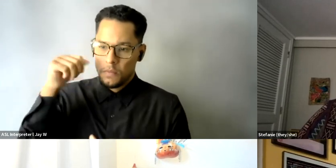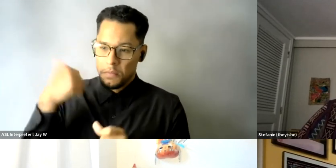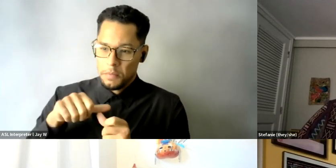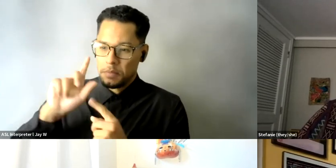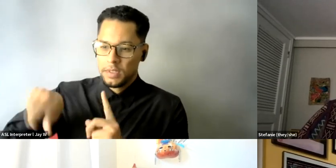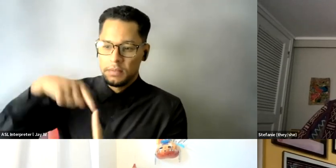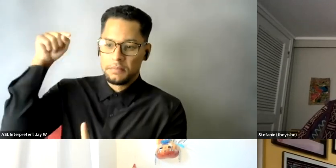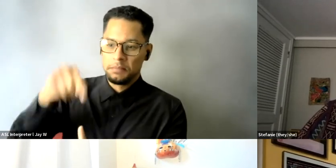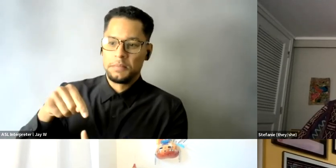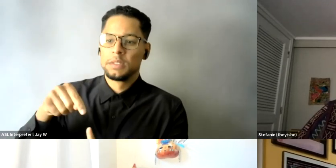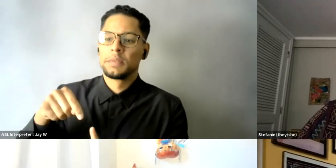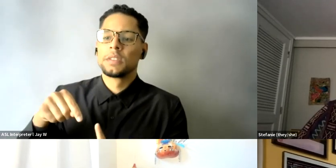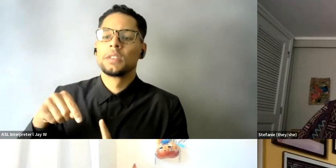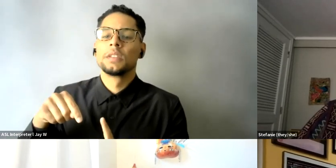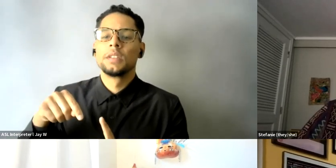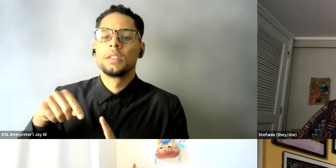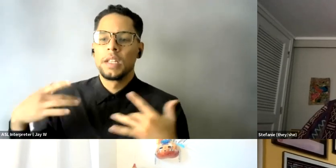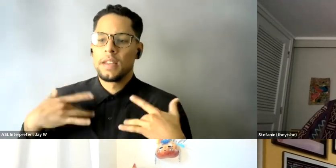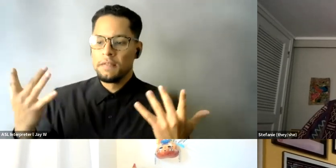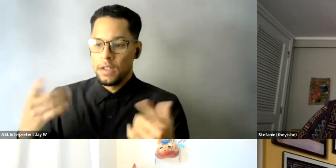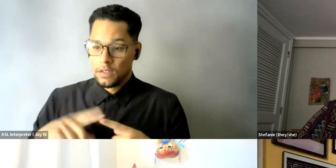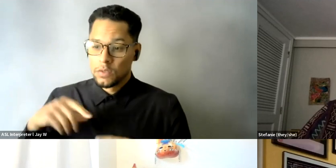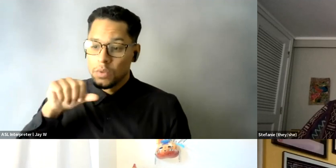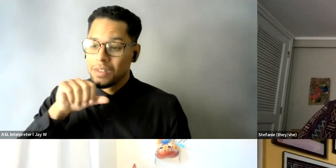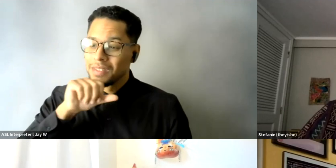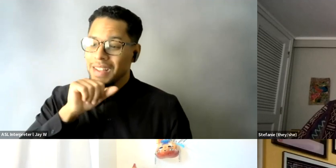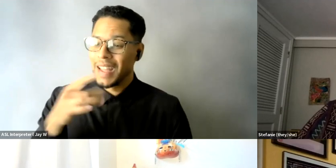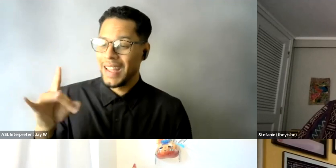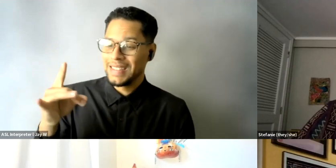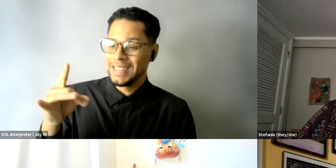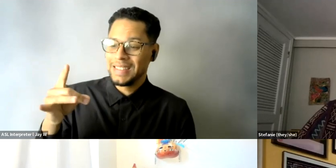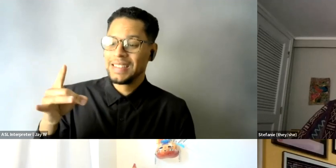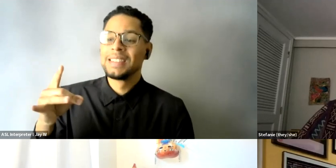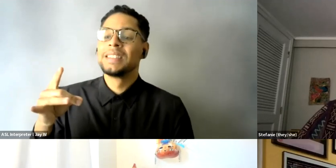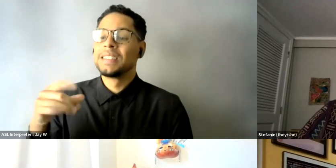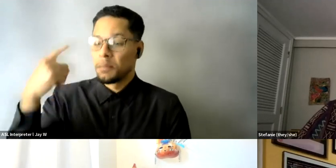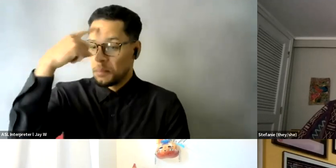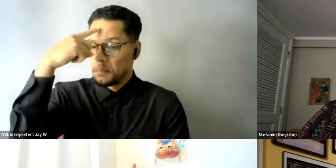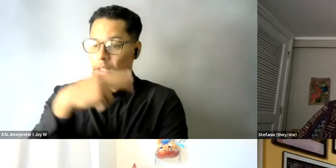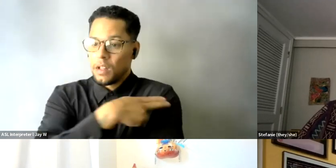you know, was getting locked up in a psychiatric hospital when I was 18 and diagnosed with manic depression.